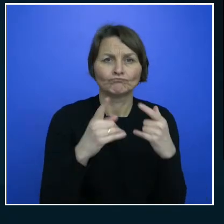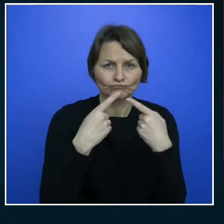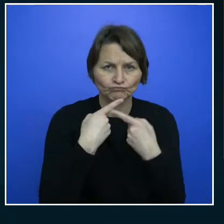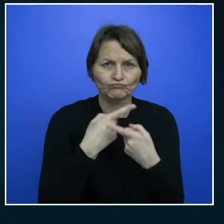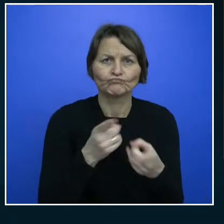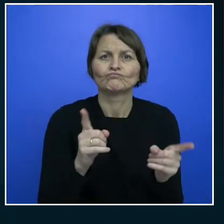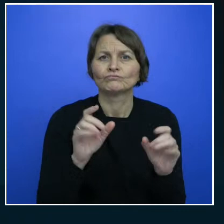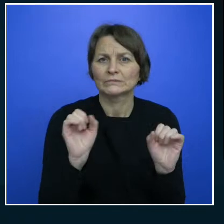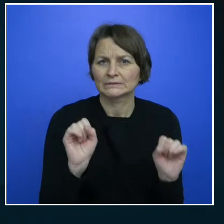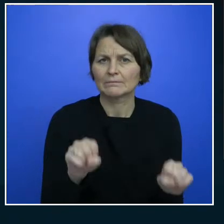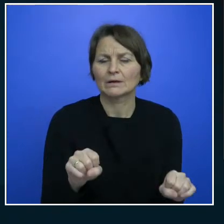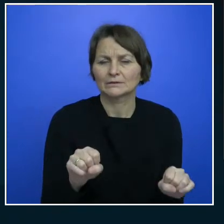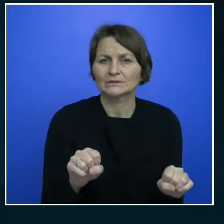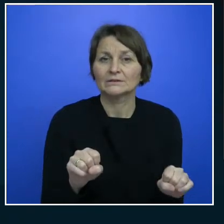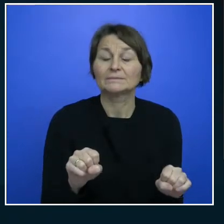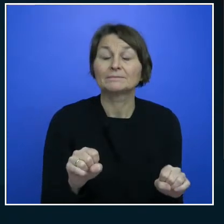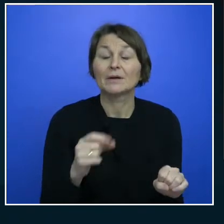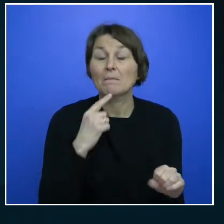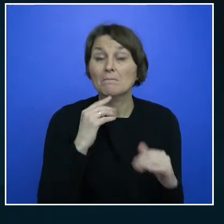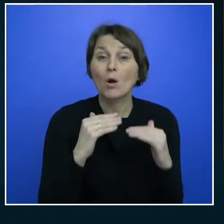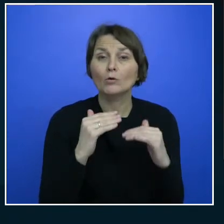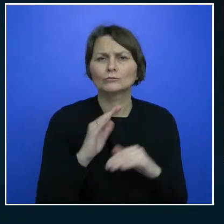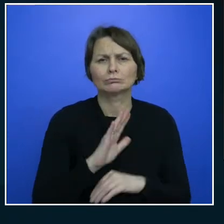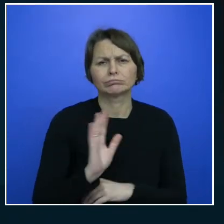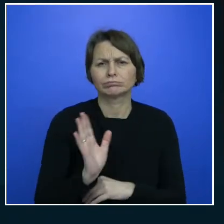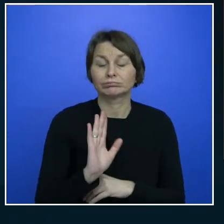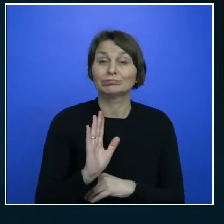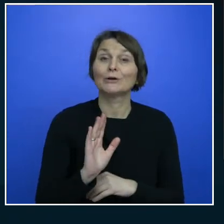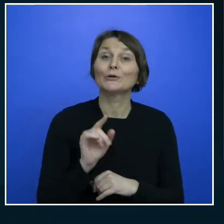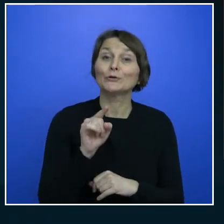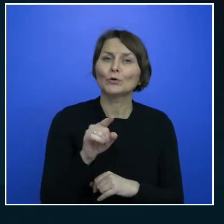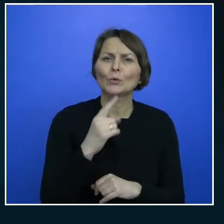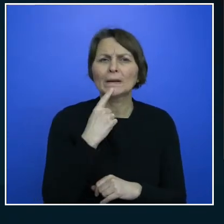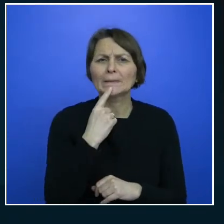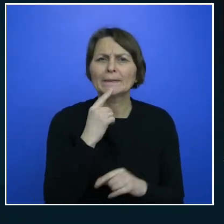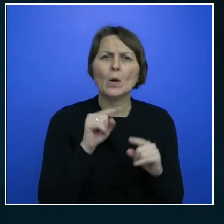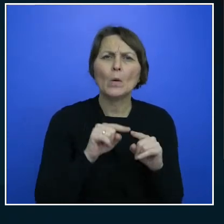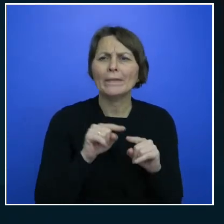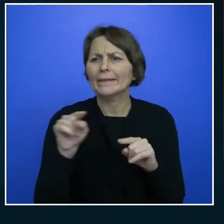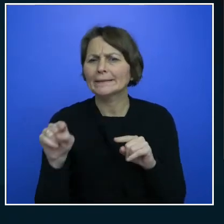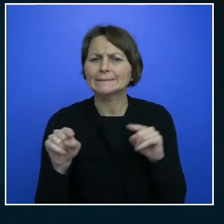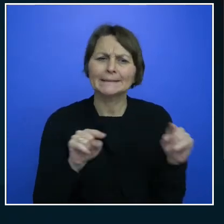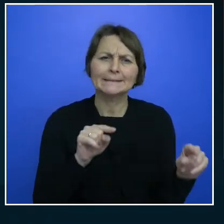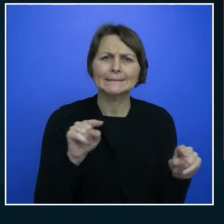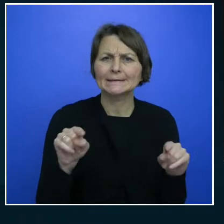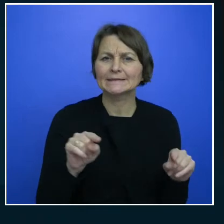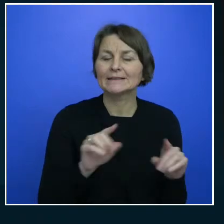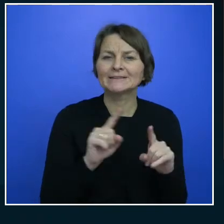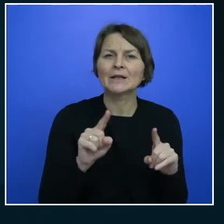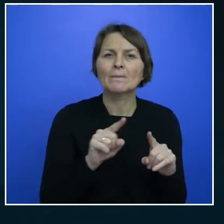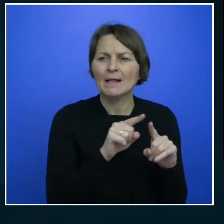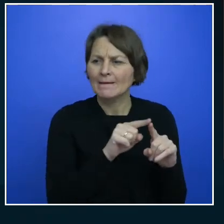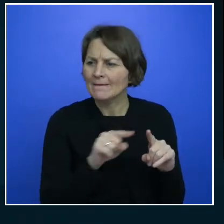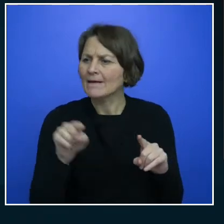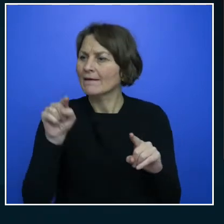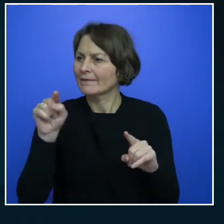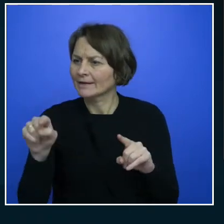part, you probably won't, because you will always be referencing to properties of another resource.